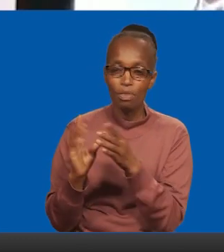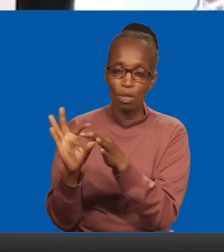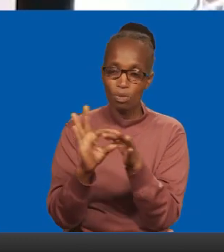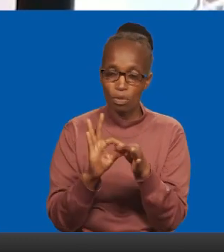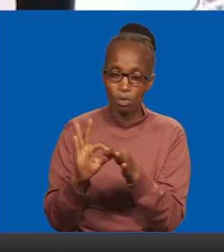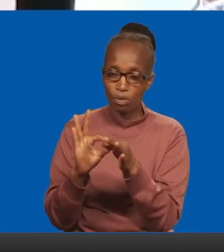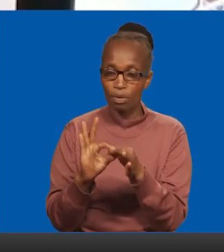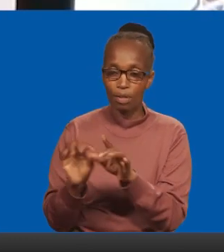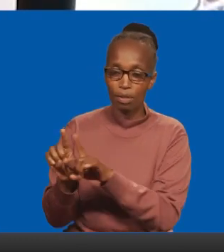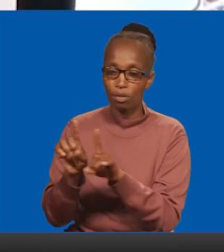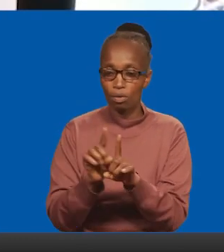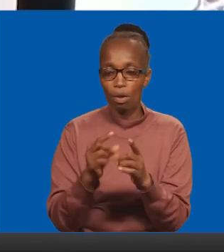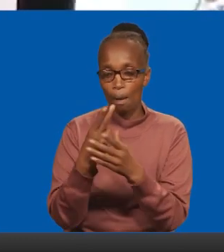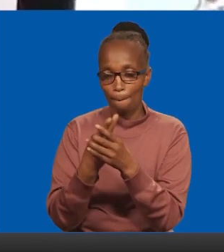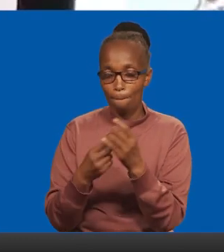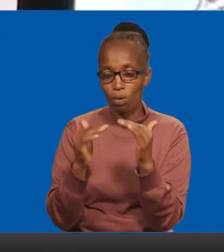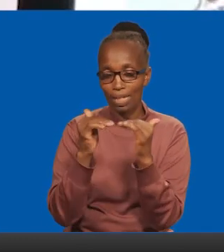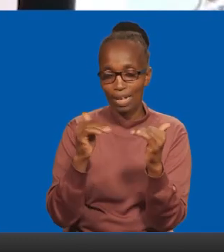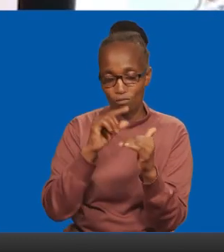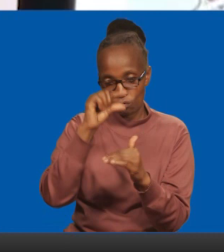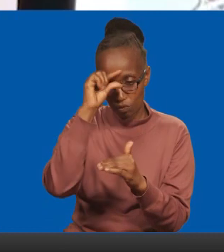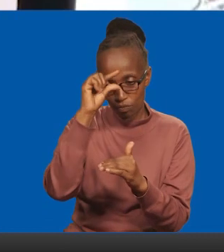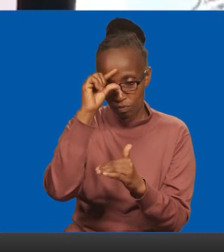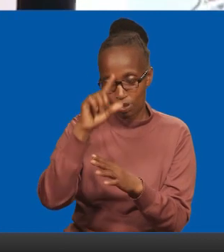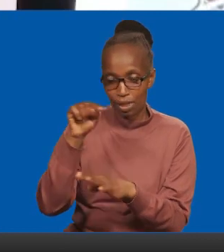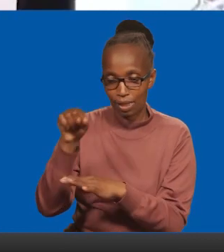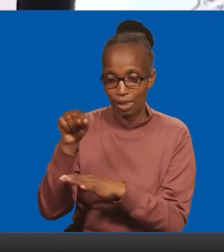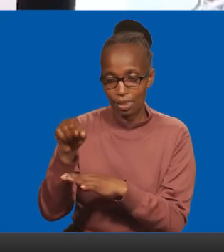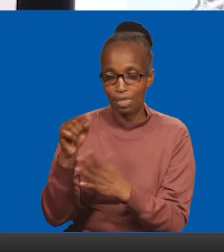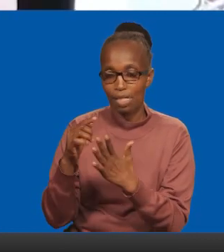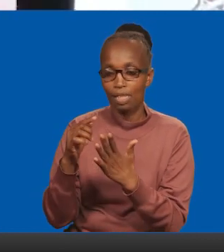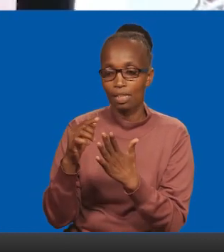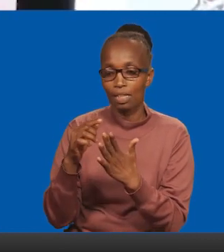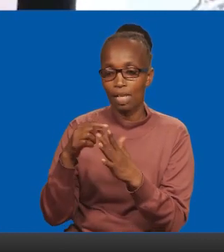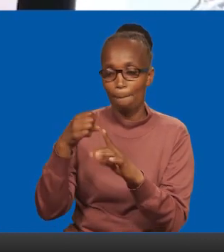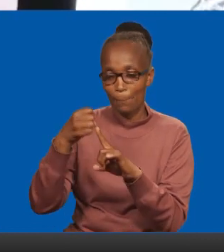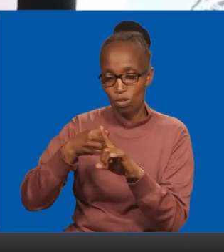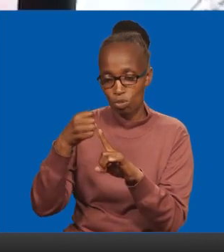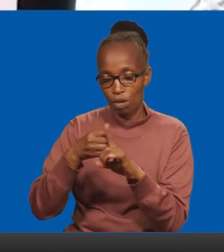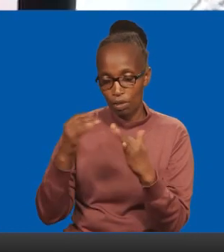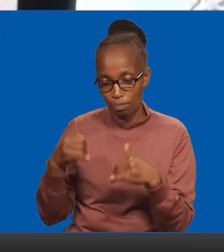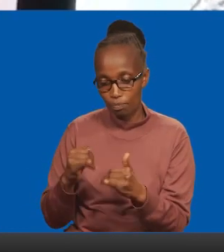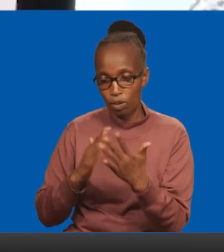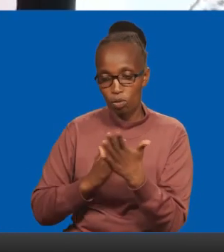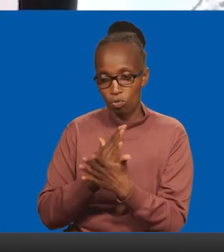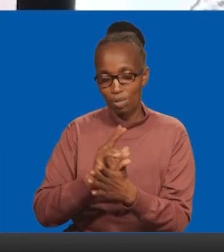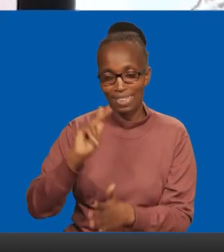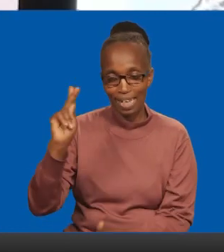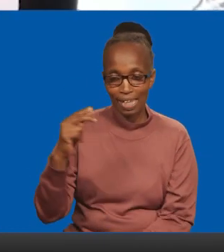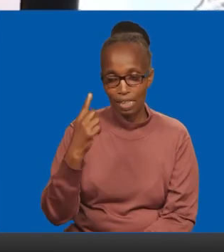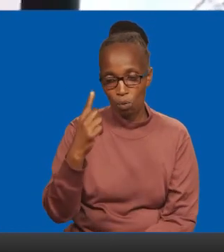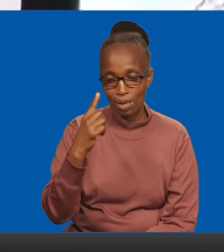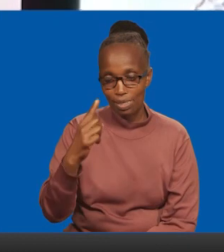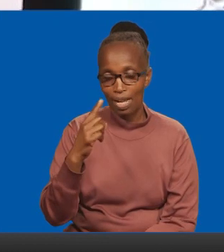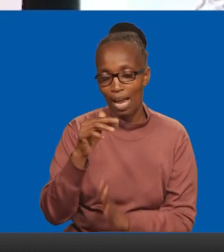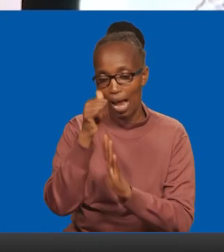relations and cooperation at both levels of government. This is in pursuit of implementation of the Kenya